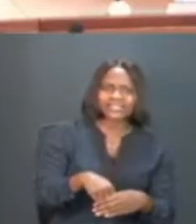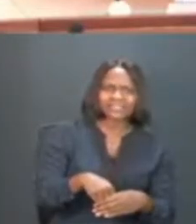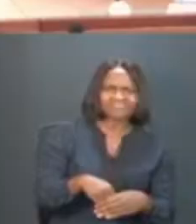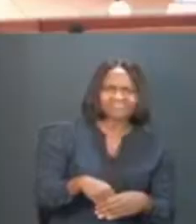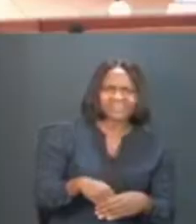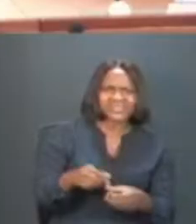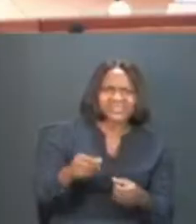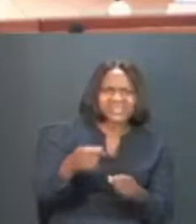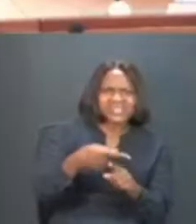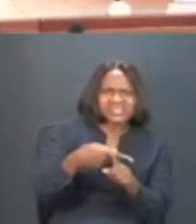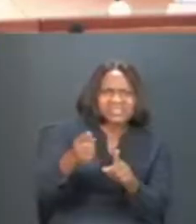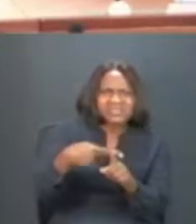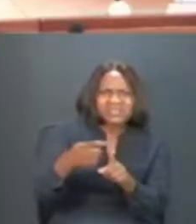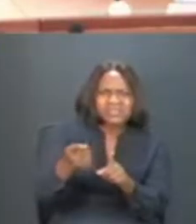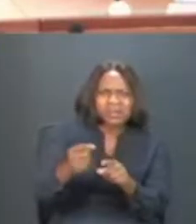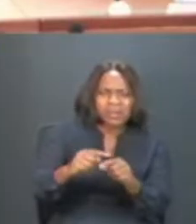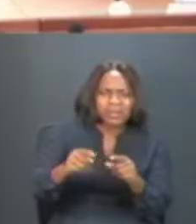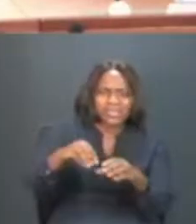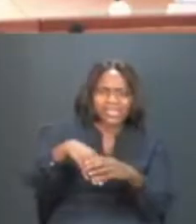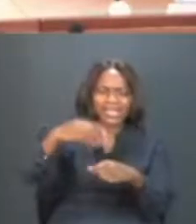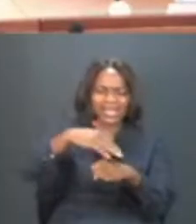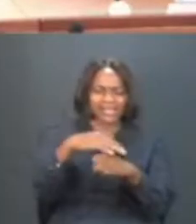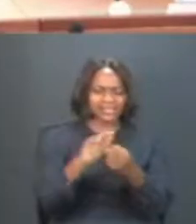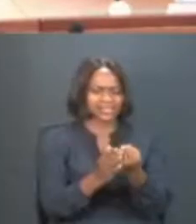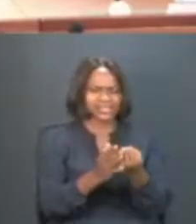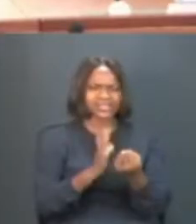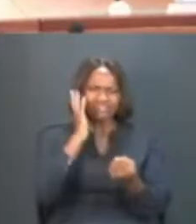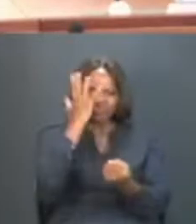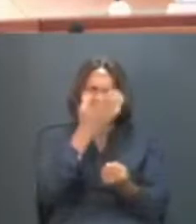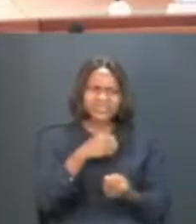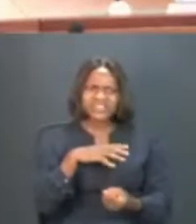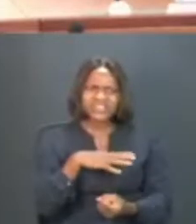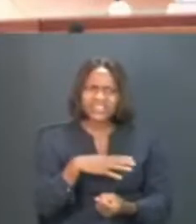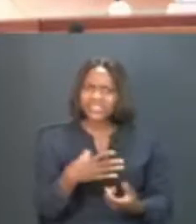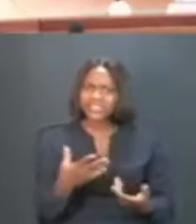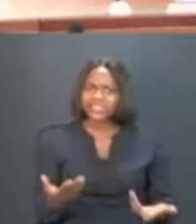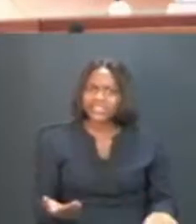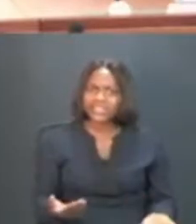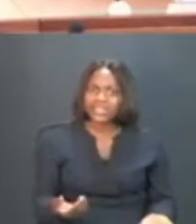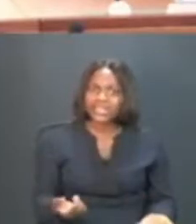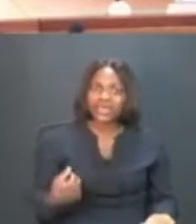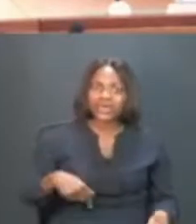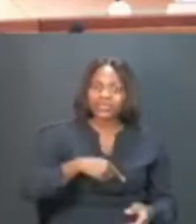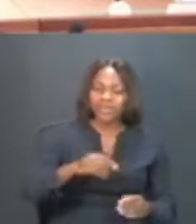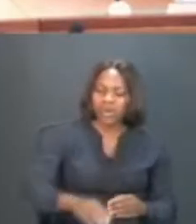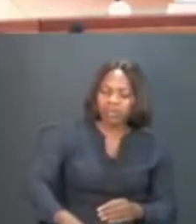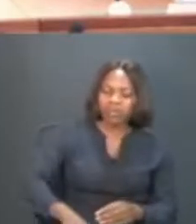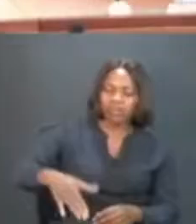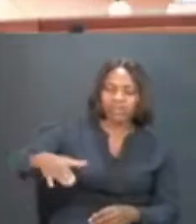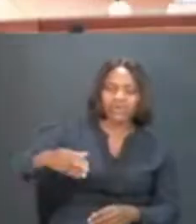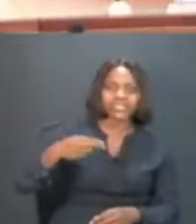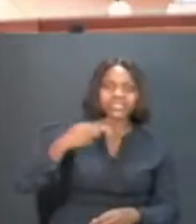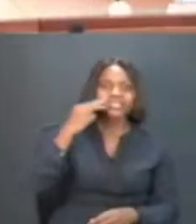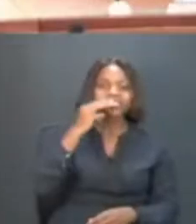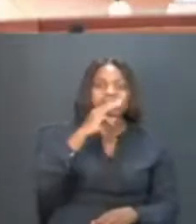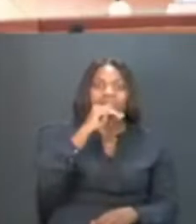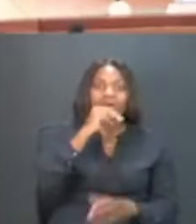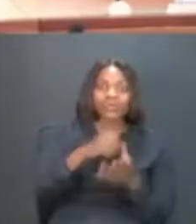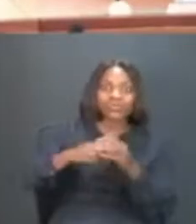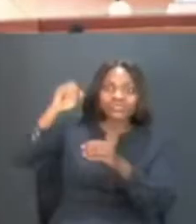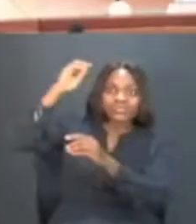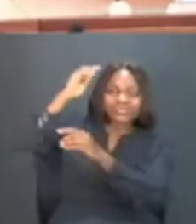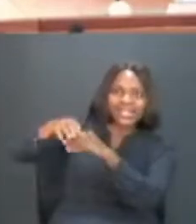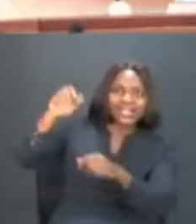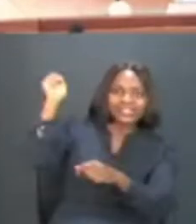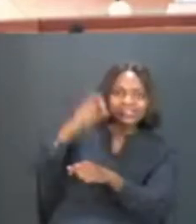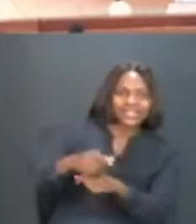is still unripe. Mr. Speaker, we all grew up plucking mangoes around our neighborhoods and eating. We never